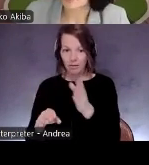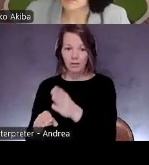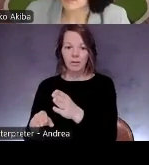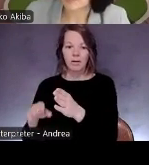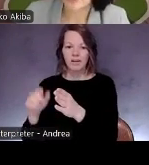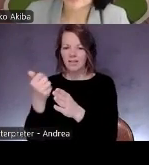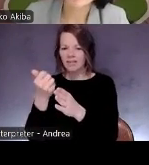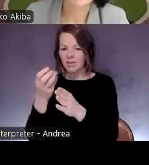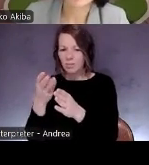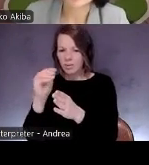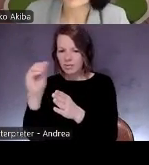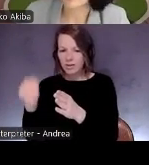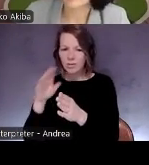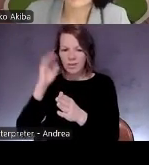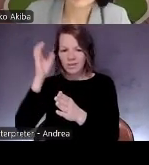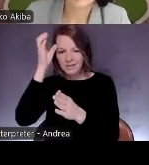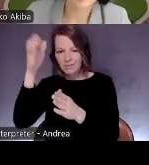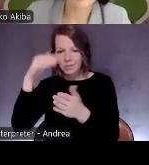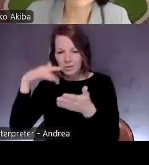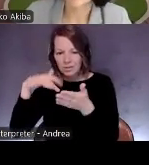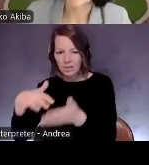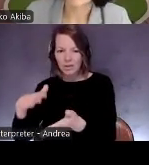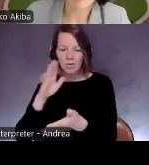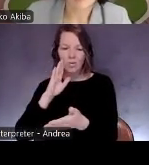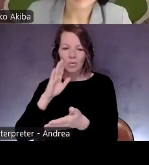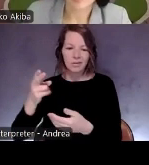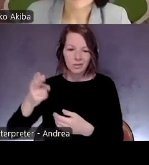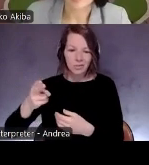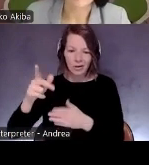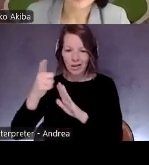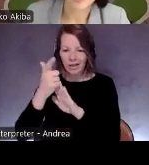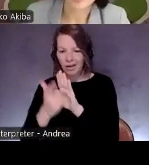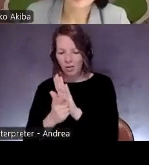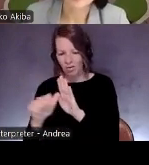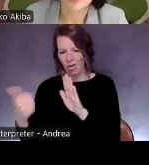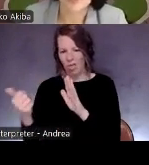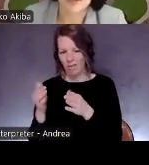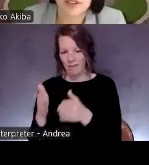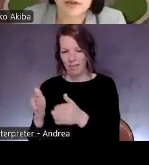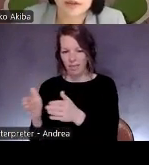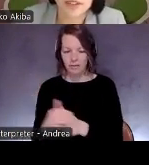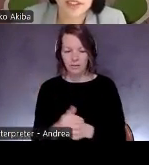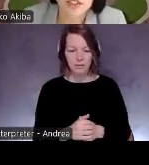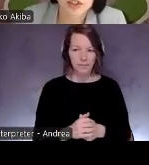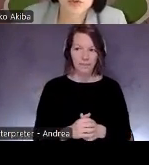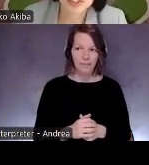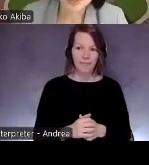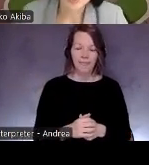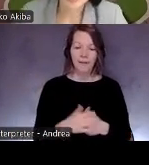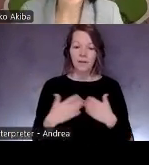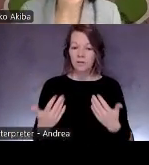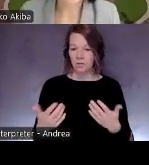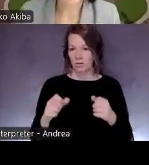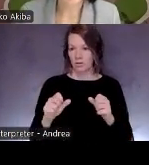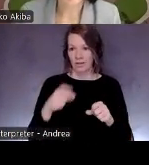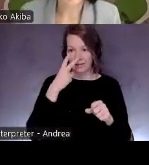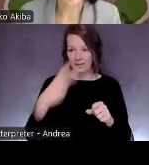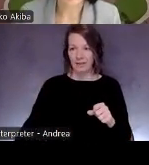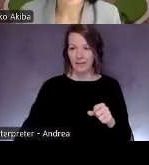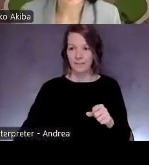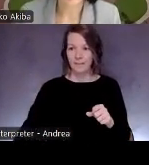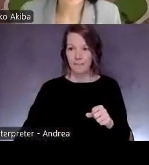either conceptual studies or historical legal methods that were applied to their articles. So we can see